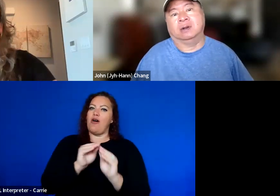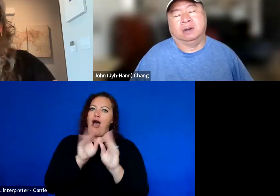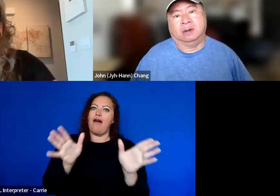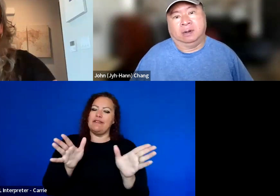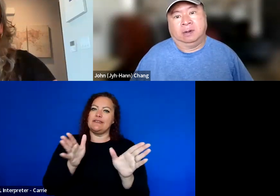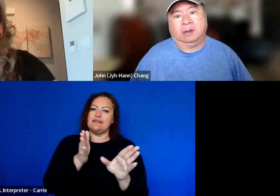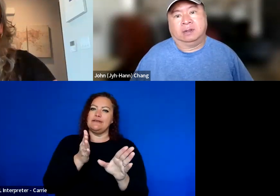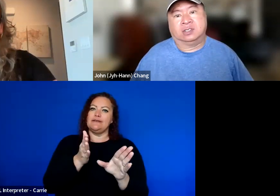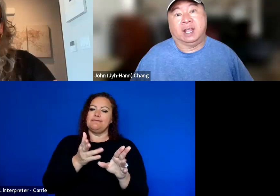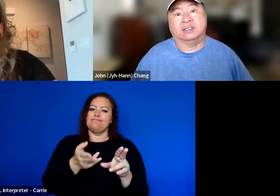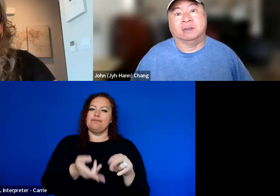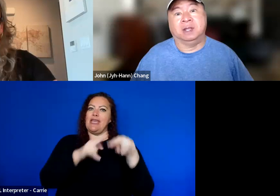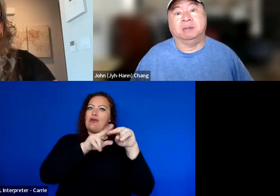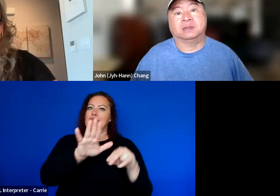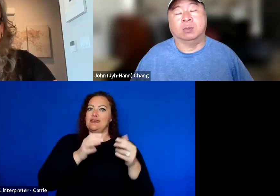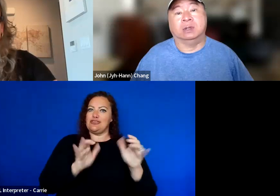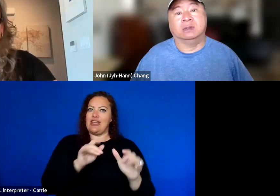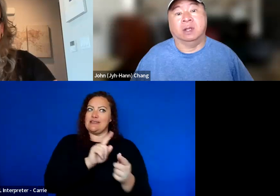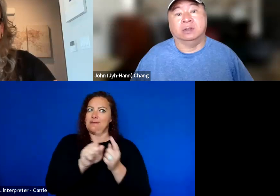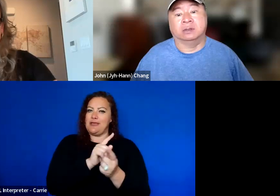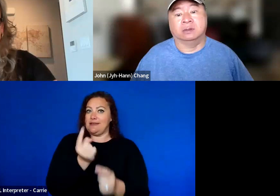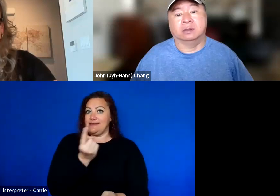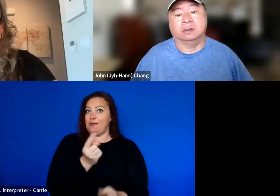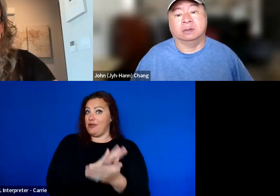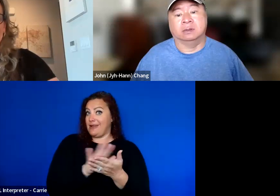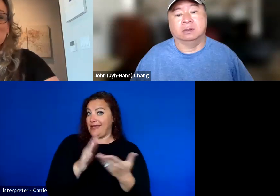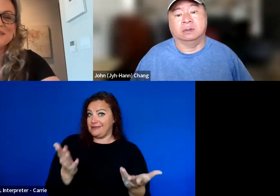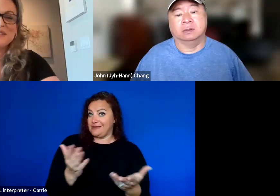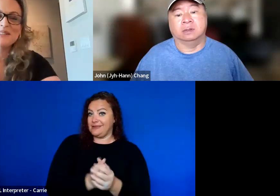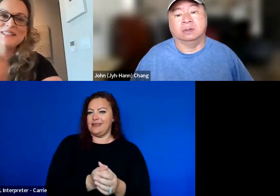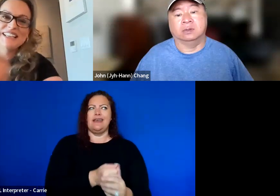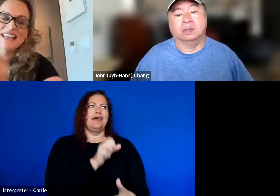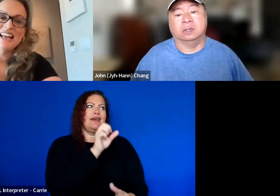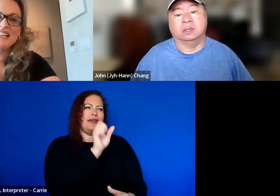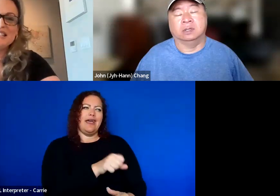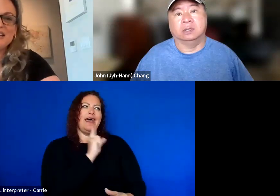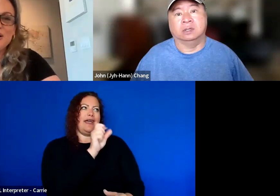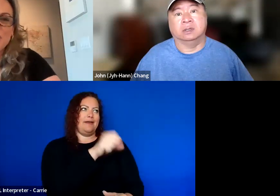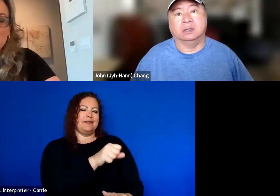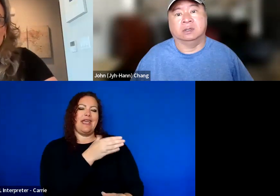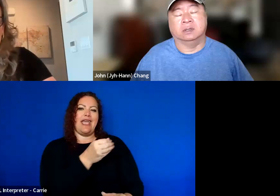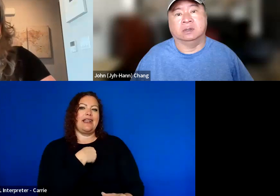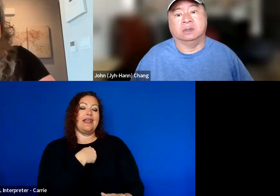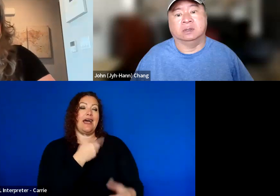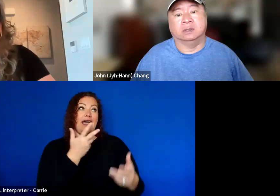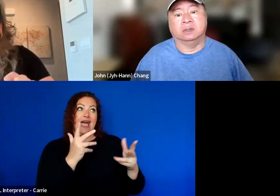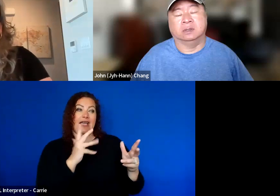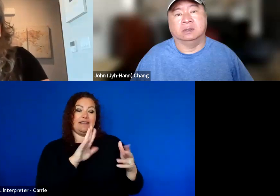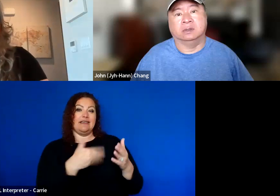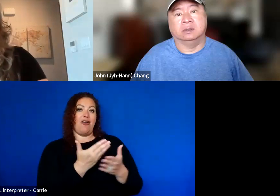your chances of meeting someone nice. Absolutely. And I did all of